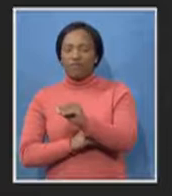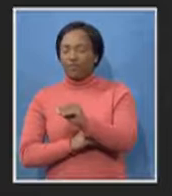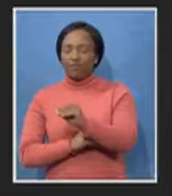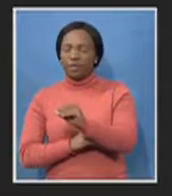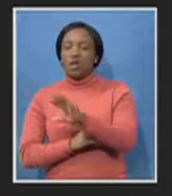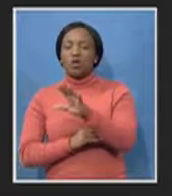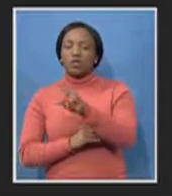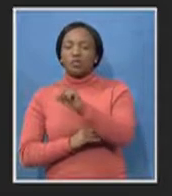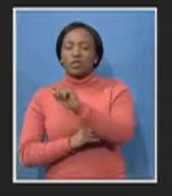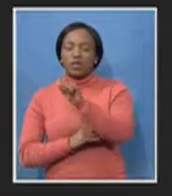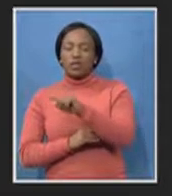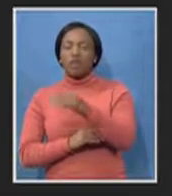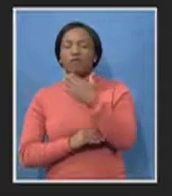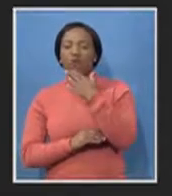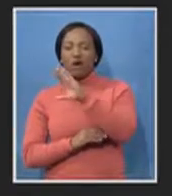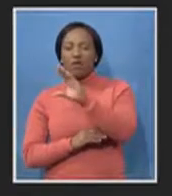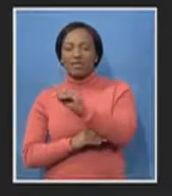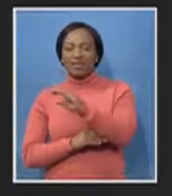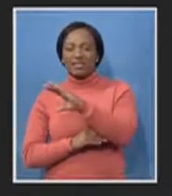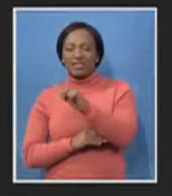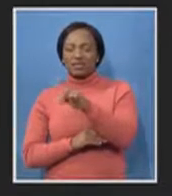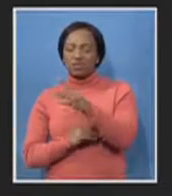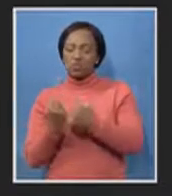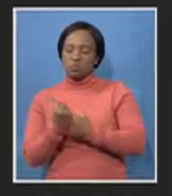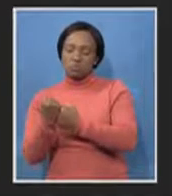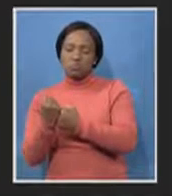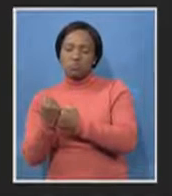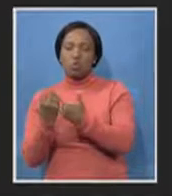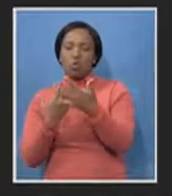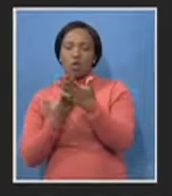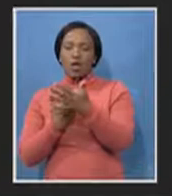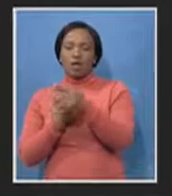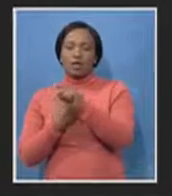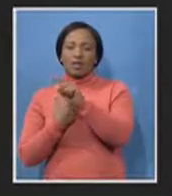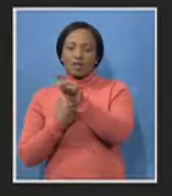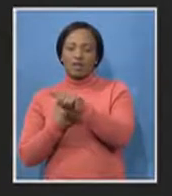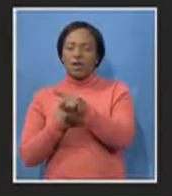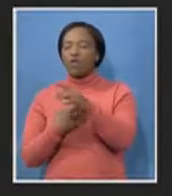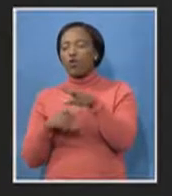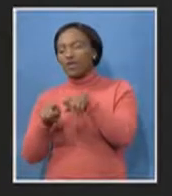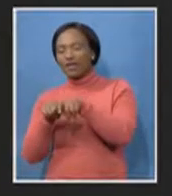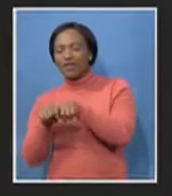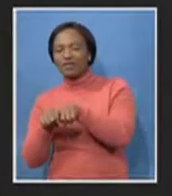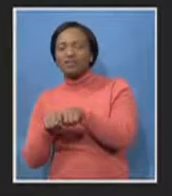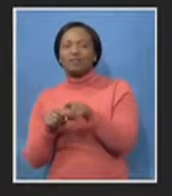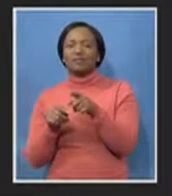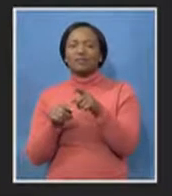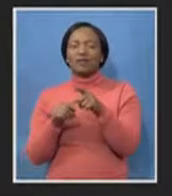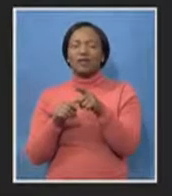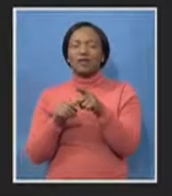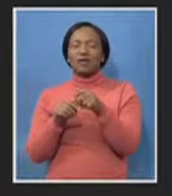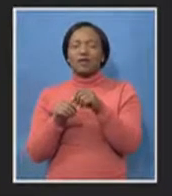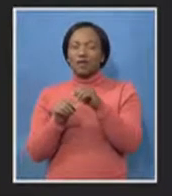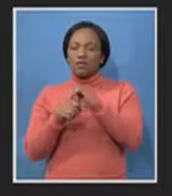of response, testing, and infection control, prevention, and surveillance, and others. So